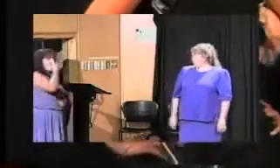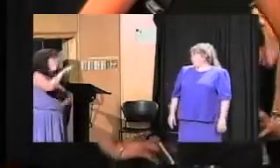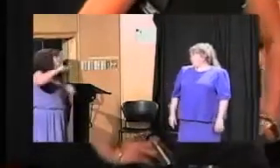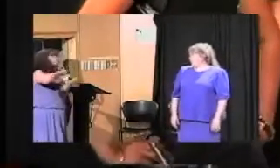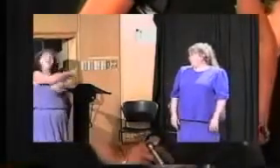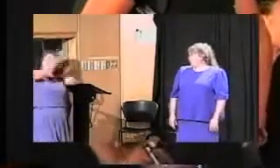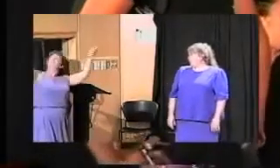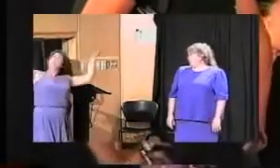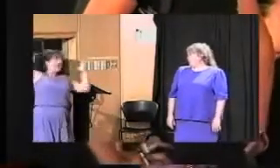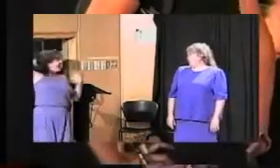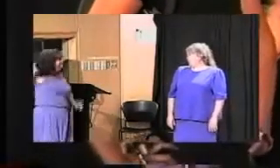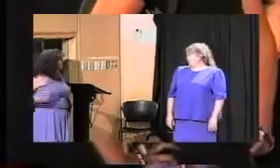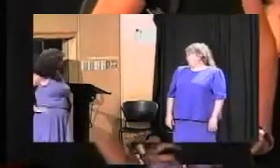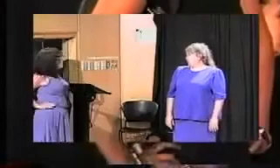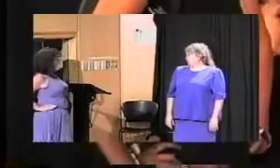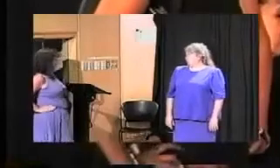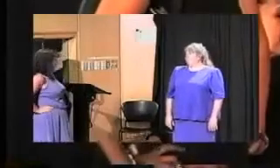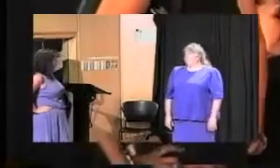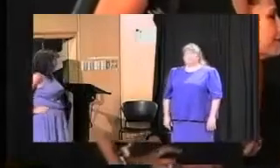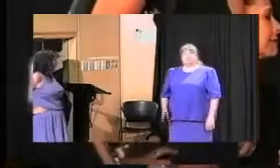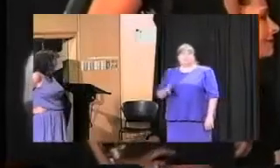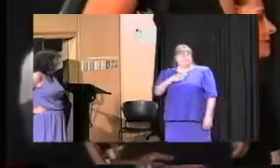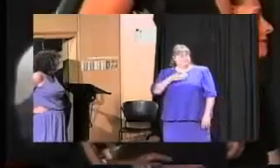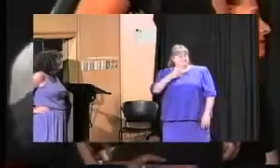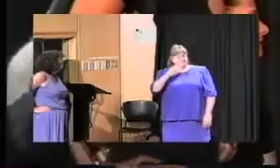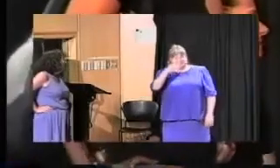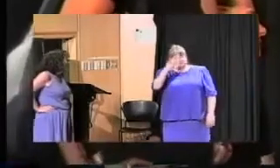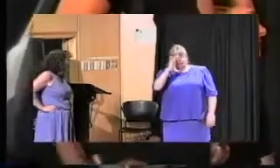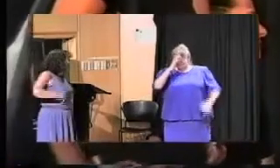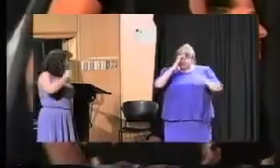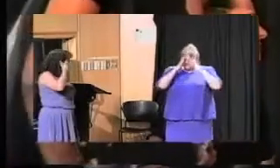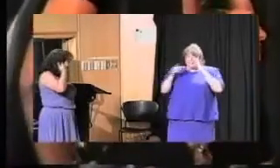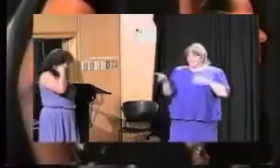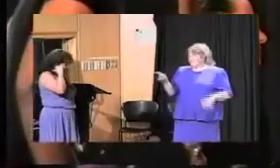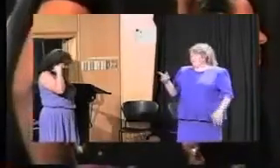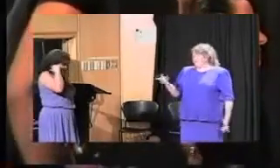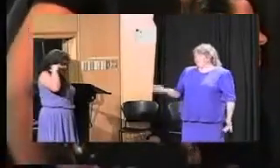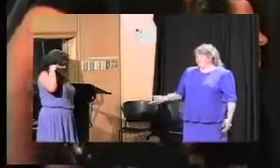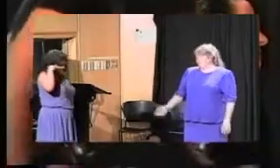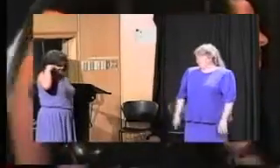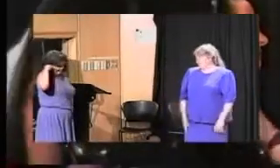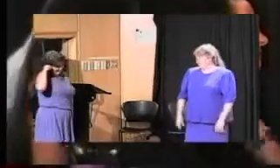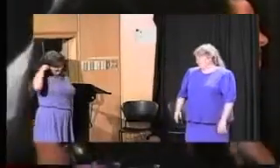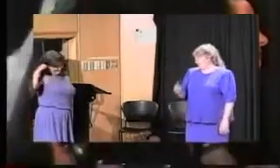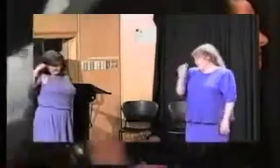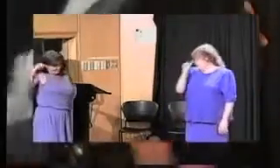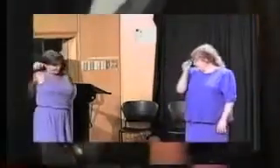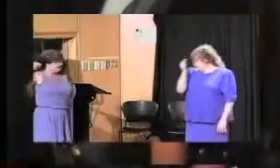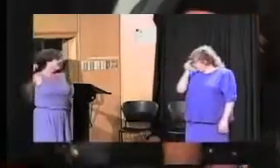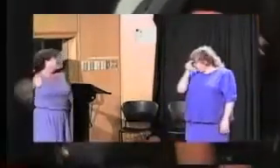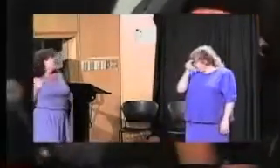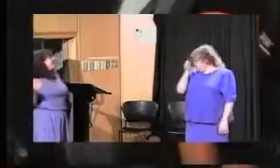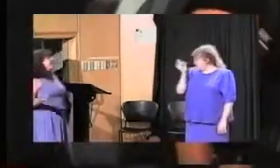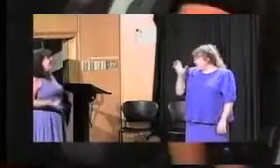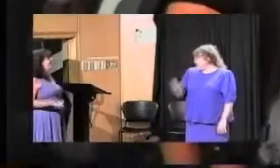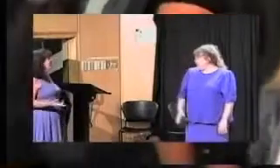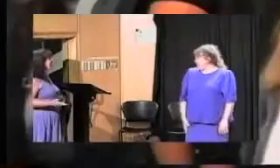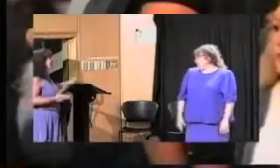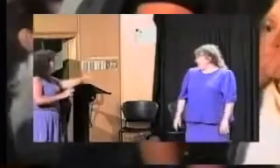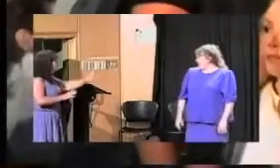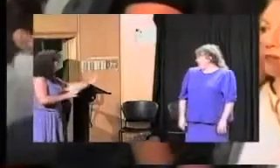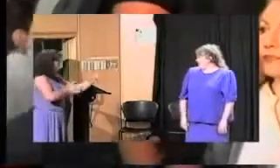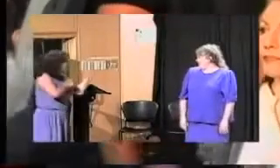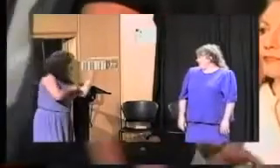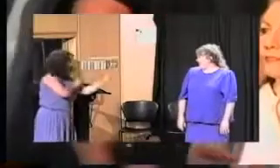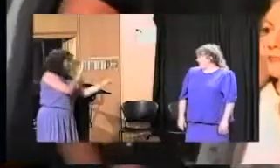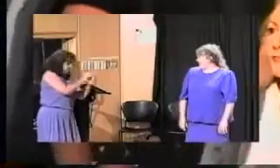everybody! Oh my god, that was so lame. Is that your bus? We'll meet right here on Thursday, and then